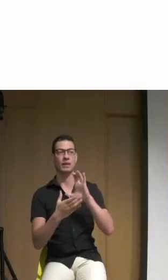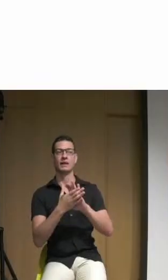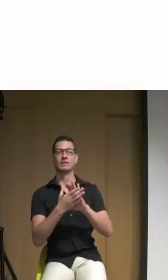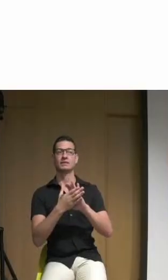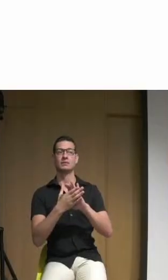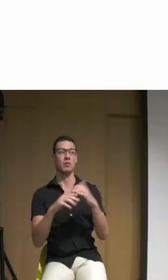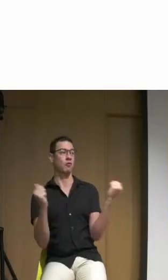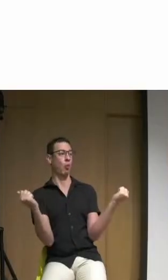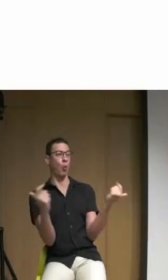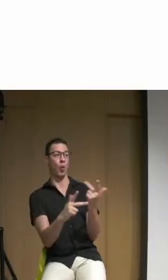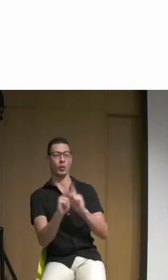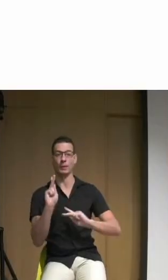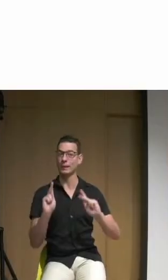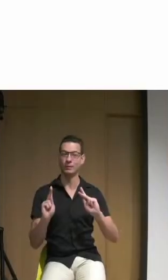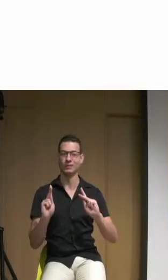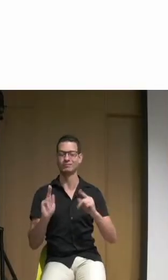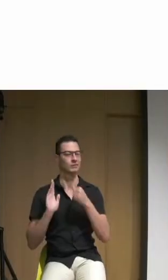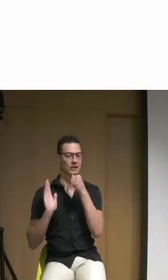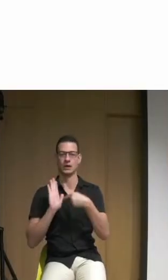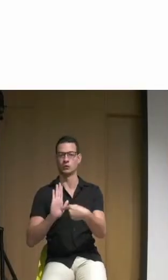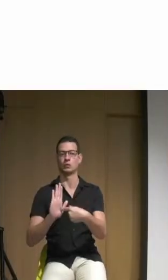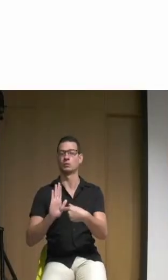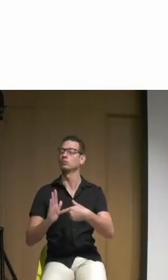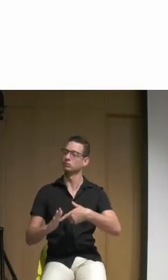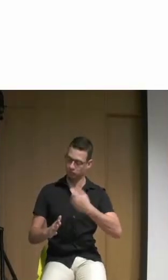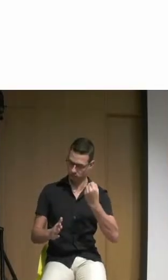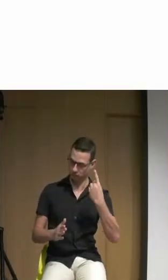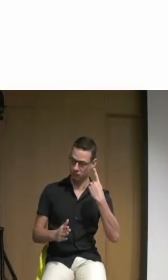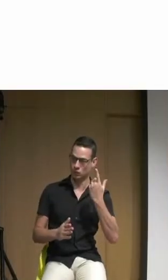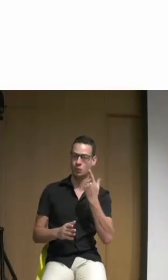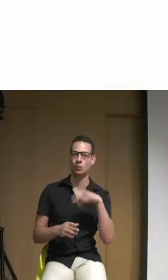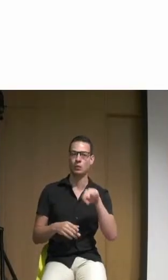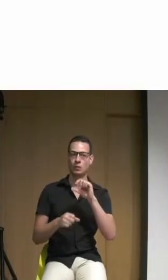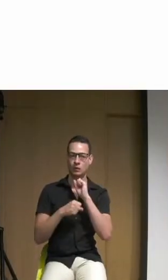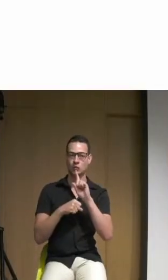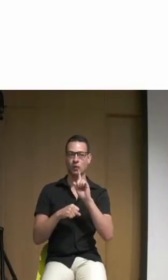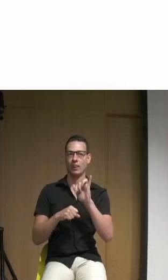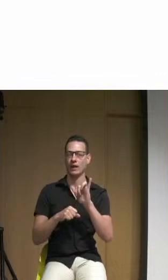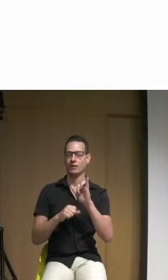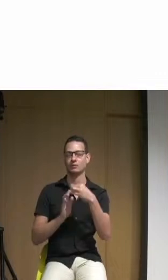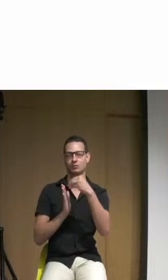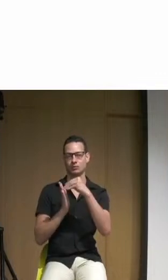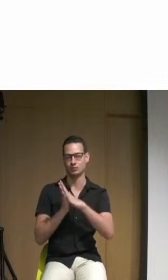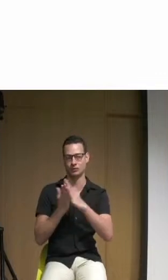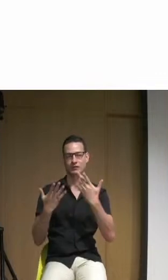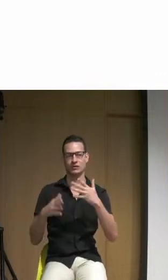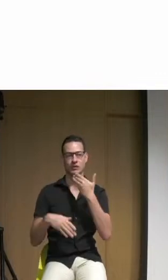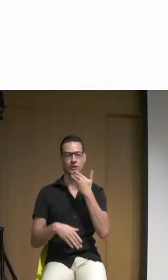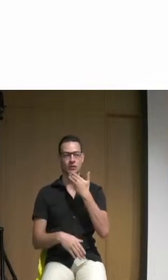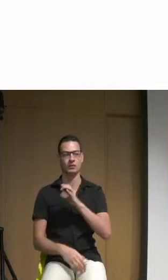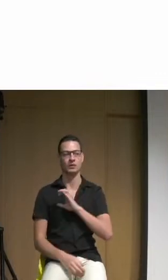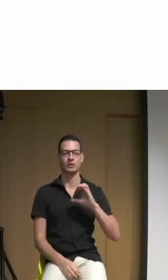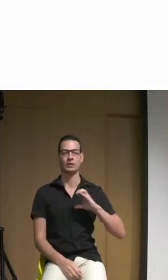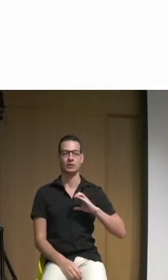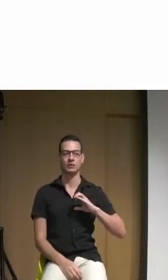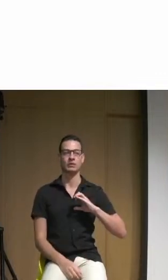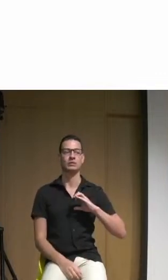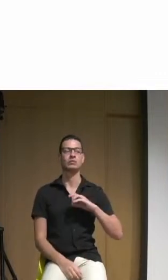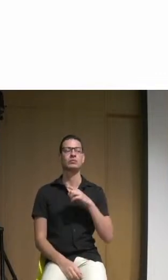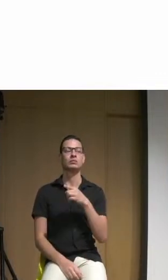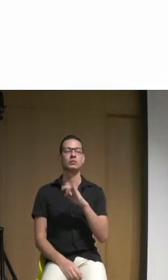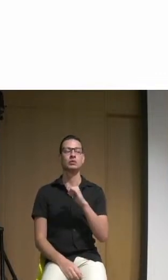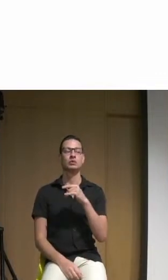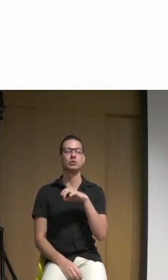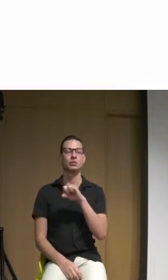commissioners. Duly noted, and so we will make sure that that is reflected in the minutes. Thank you, Commissioner Jones-Austin. I see